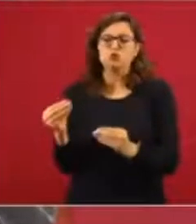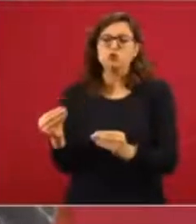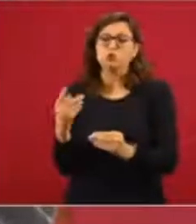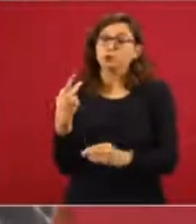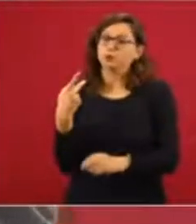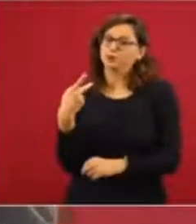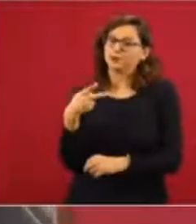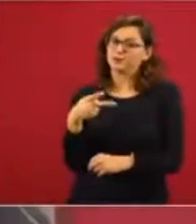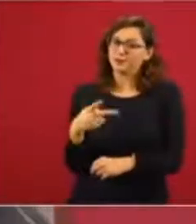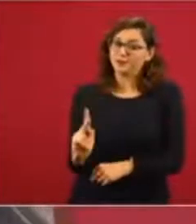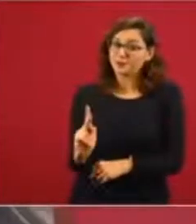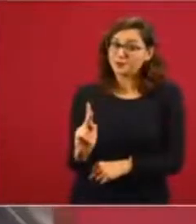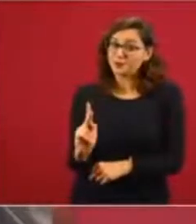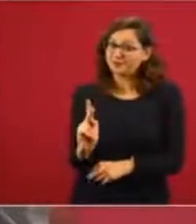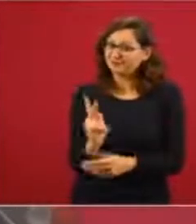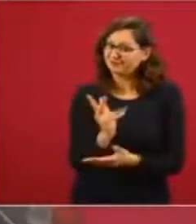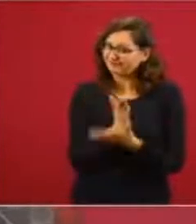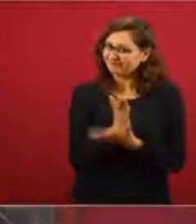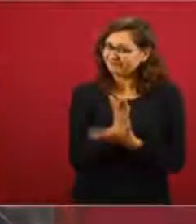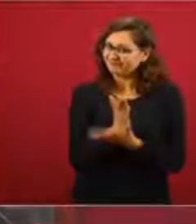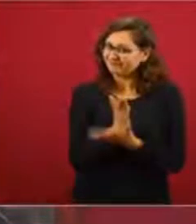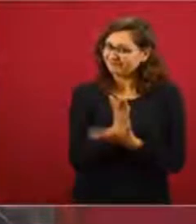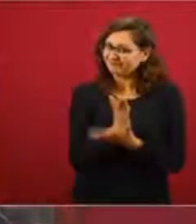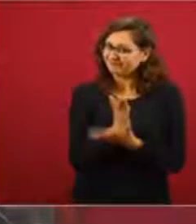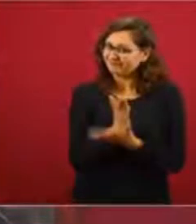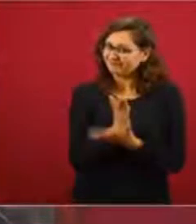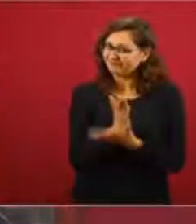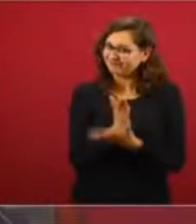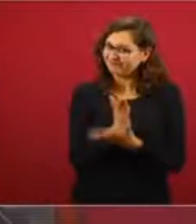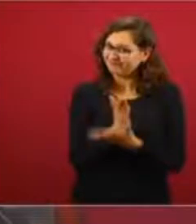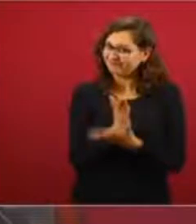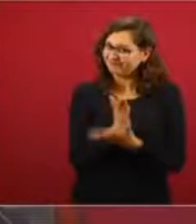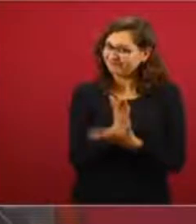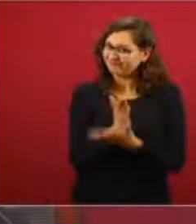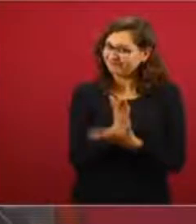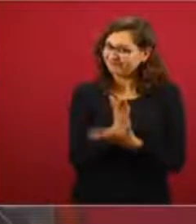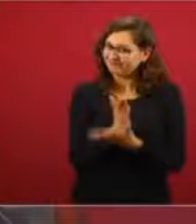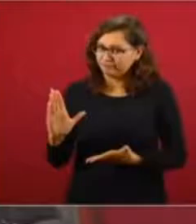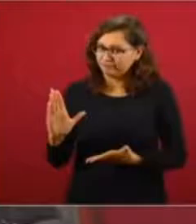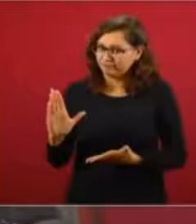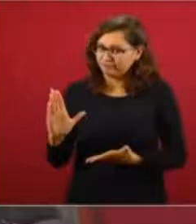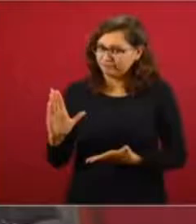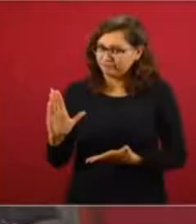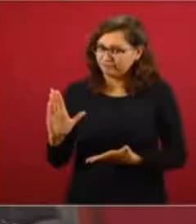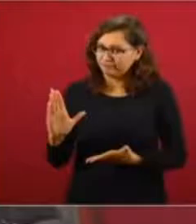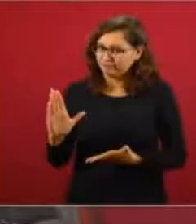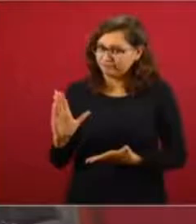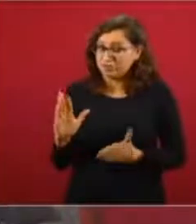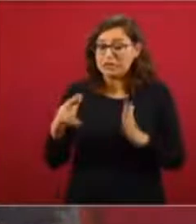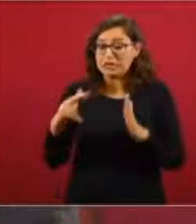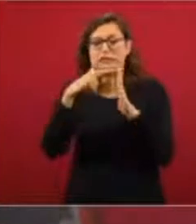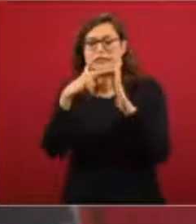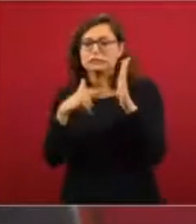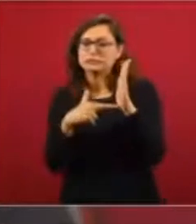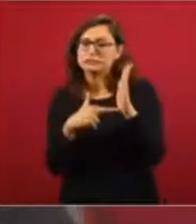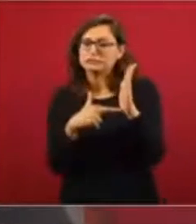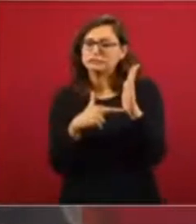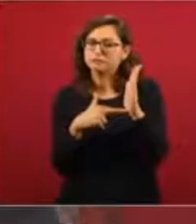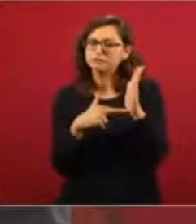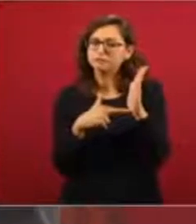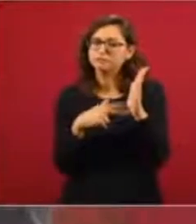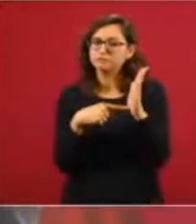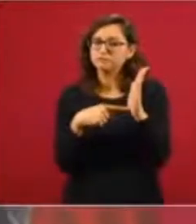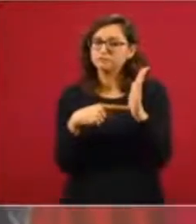de acuerdo al reglamento, But according to the regulations, el primer